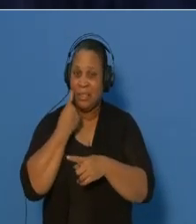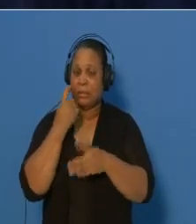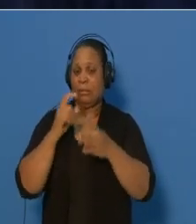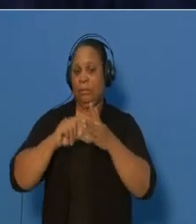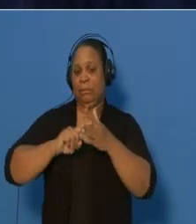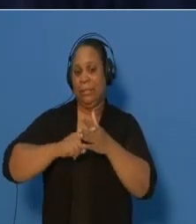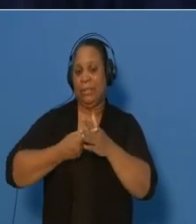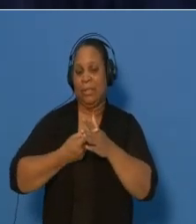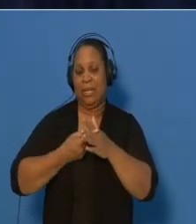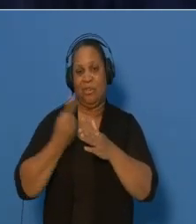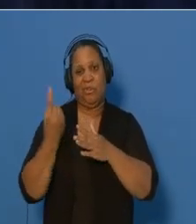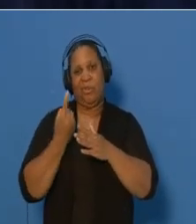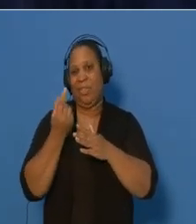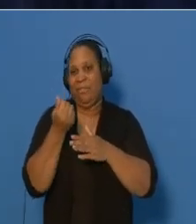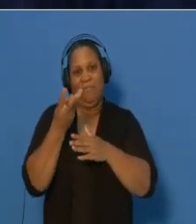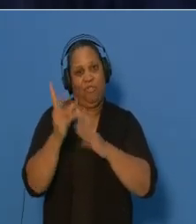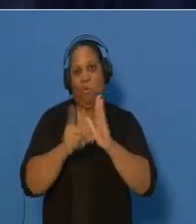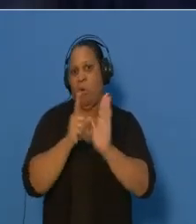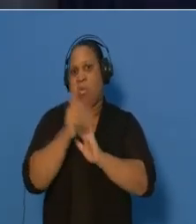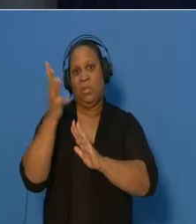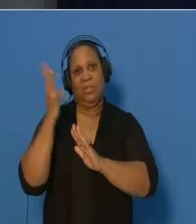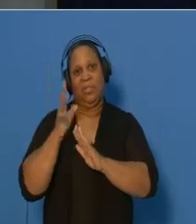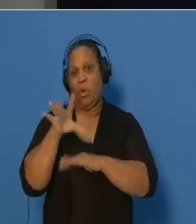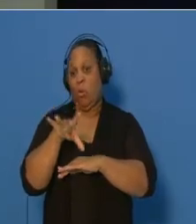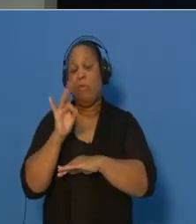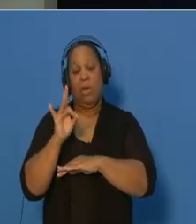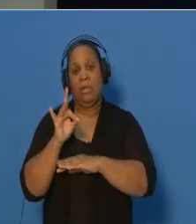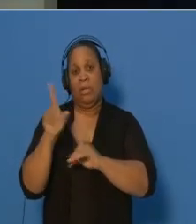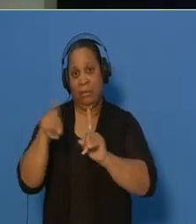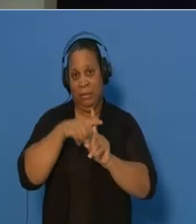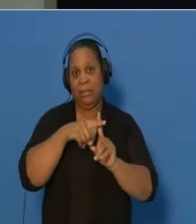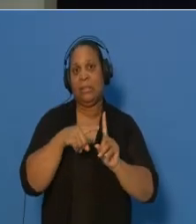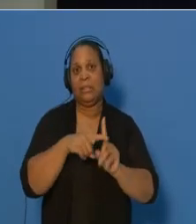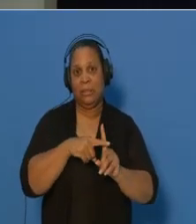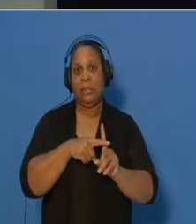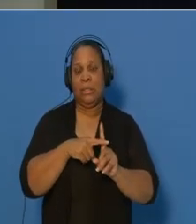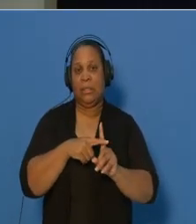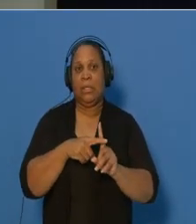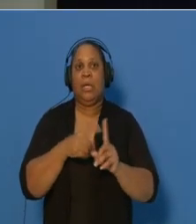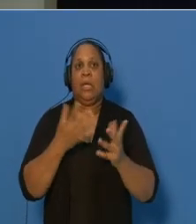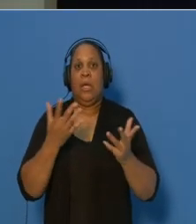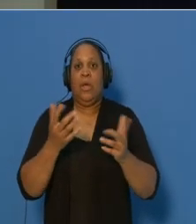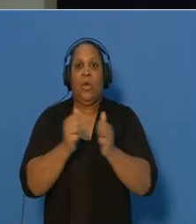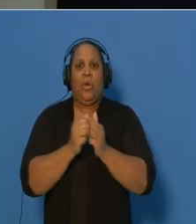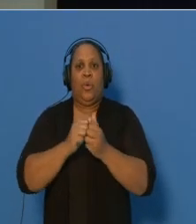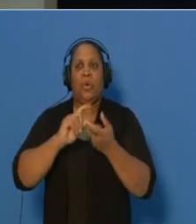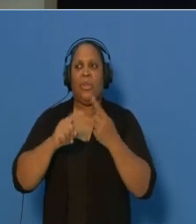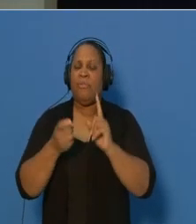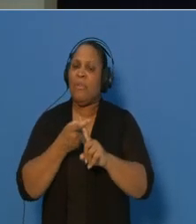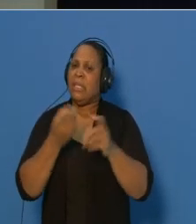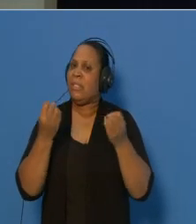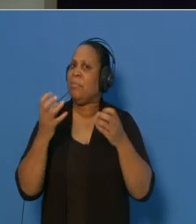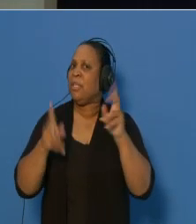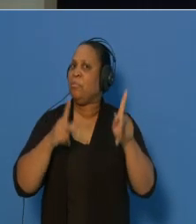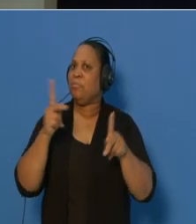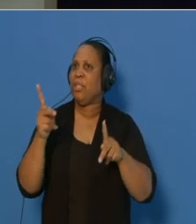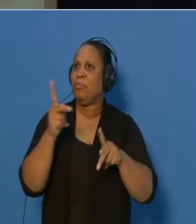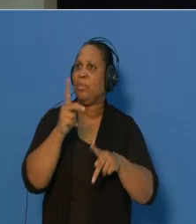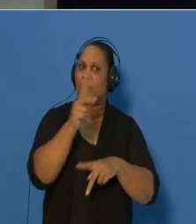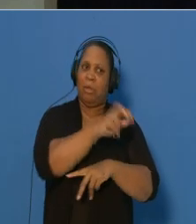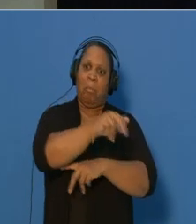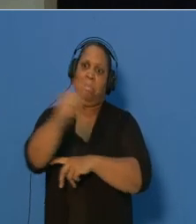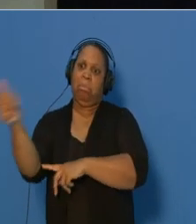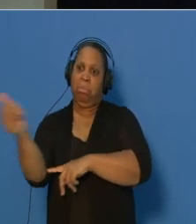were identified only a few hours ago. Thank you. Premier, with the defiance of many people still traveling up and down the